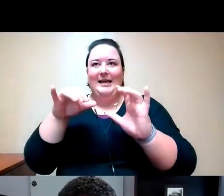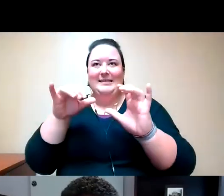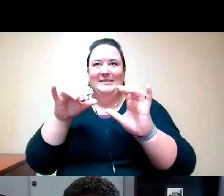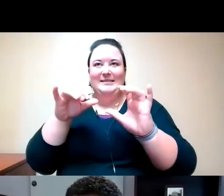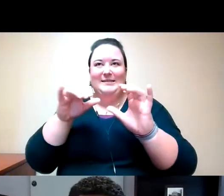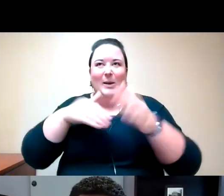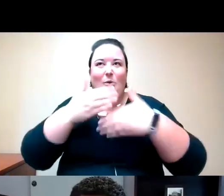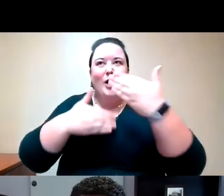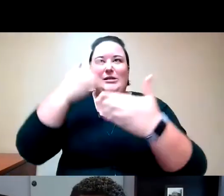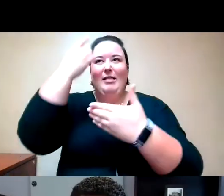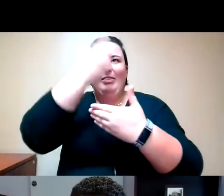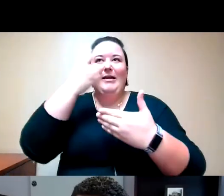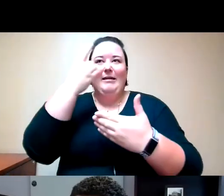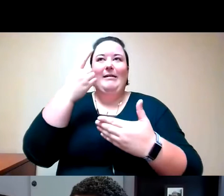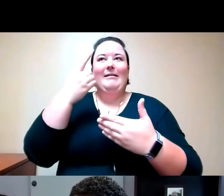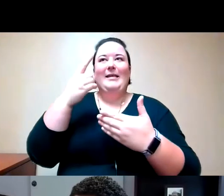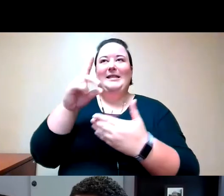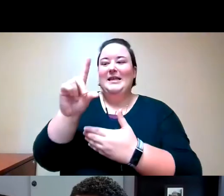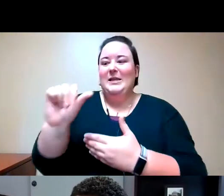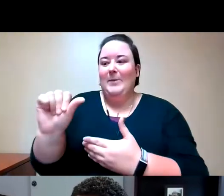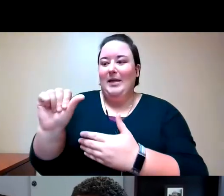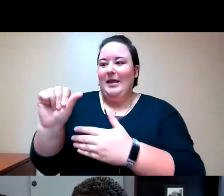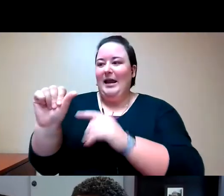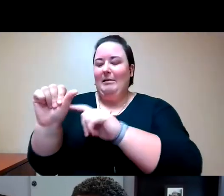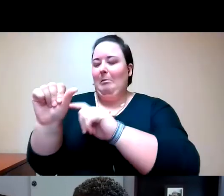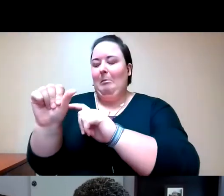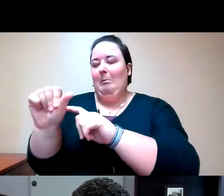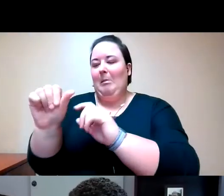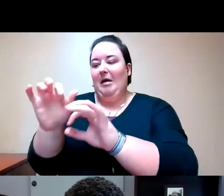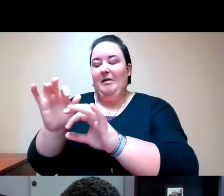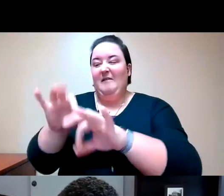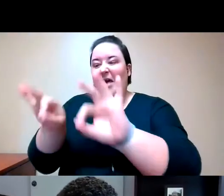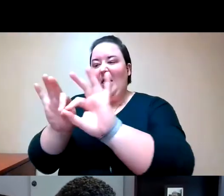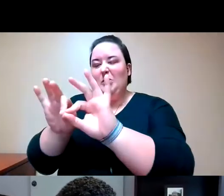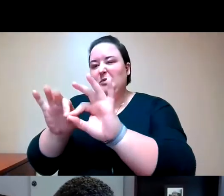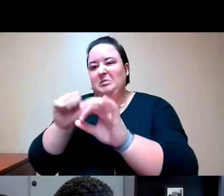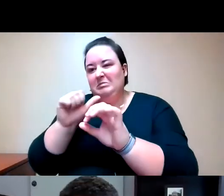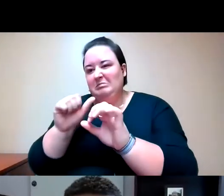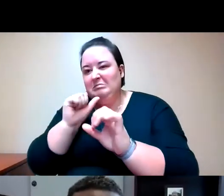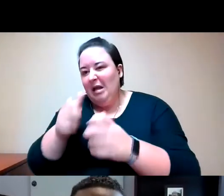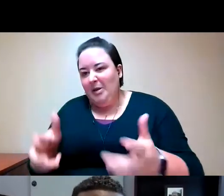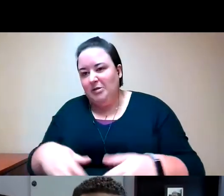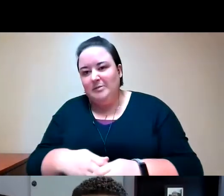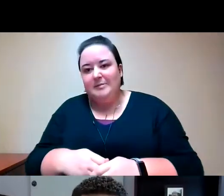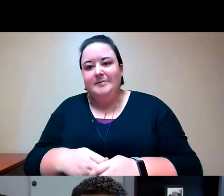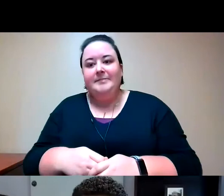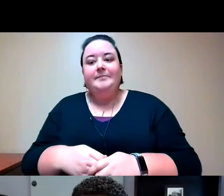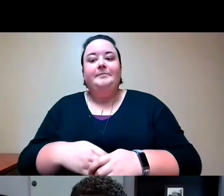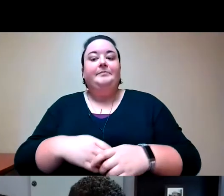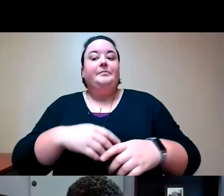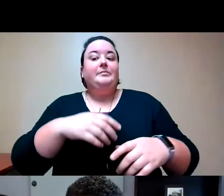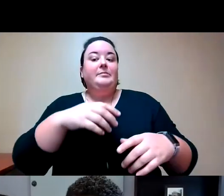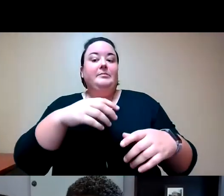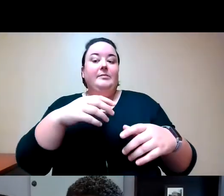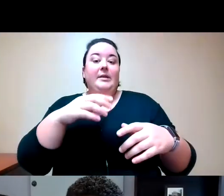it such that disability is not valued in the same way. Now, the examples that I've given thus far are all about physical